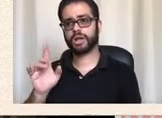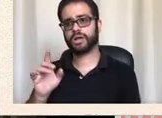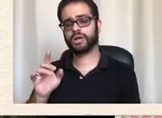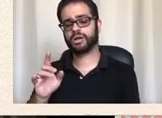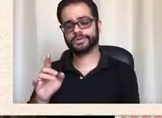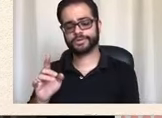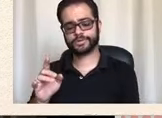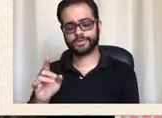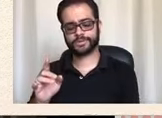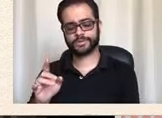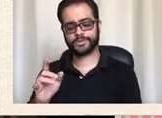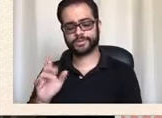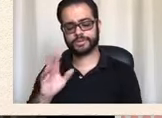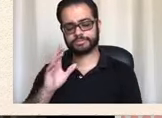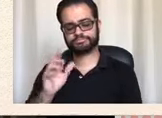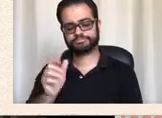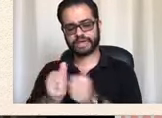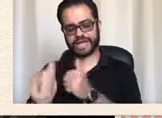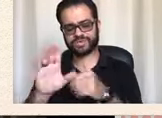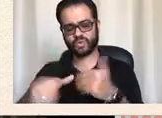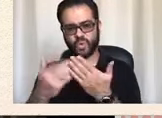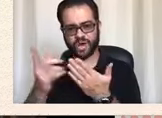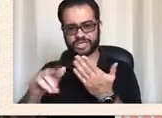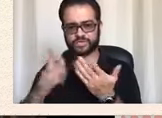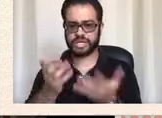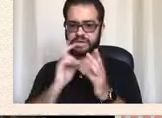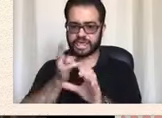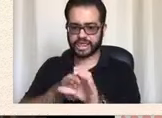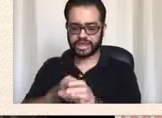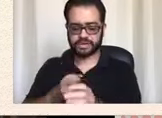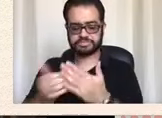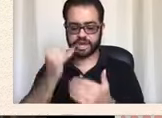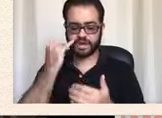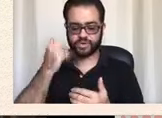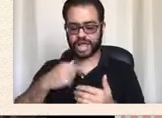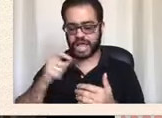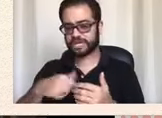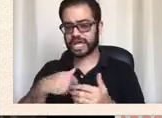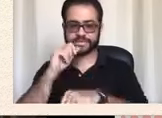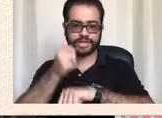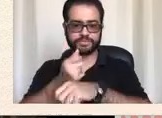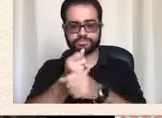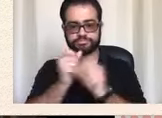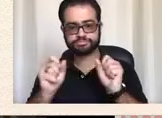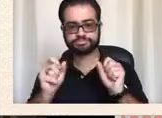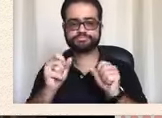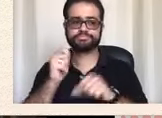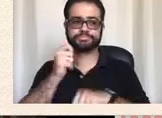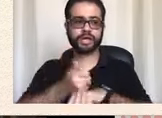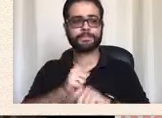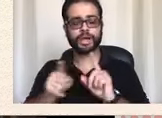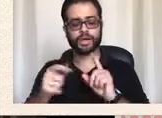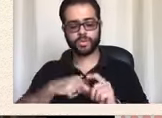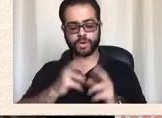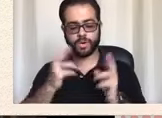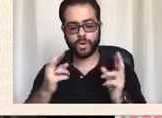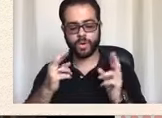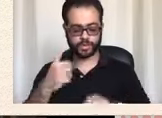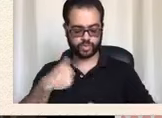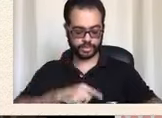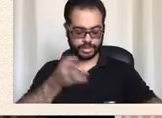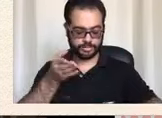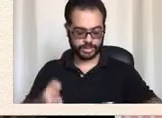pass a lot of this so that we'll be able to be there, even if we have to have some safe precautions put in place. But we're hoping that we're going to be able to be there. But that's